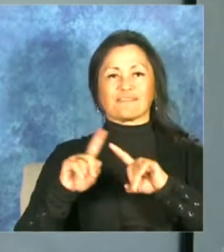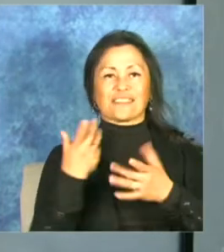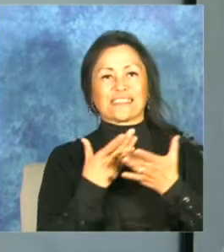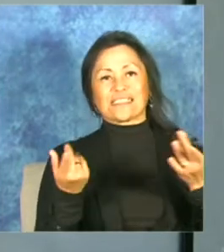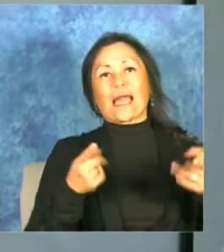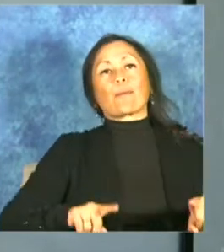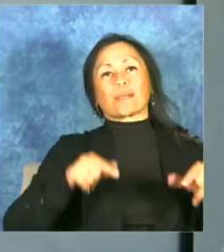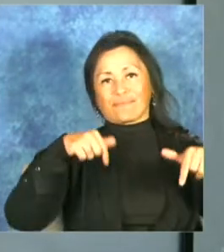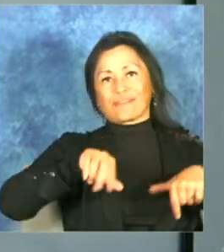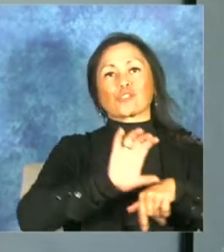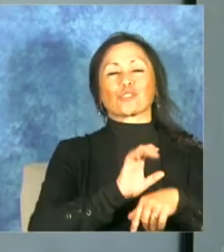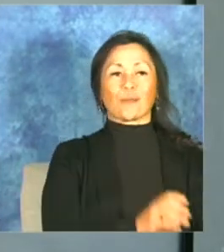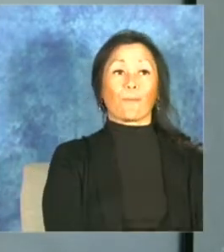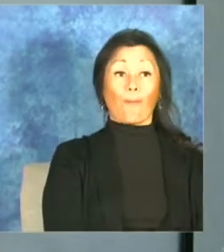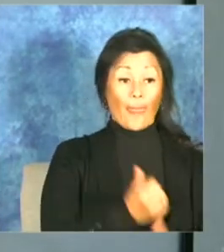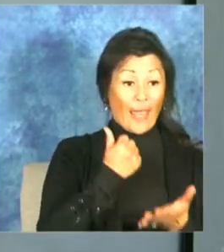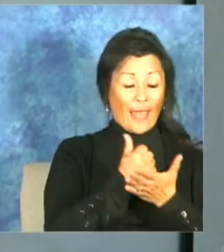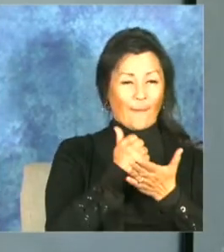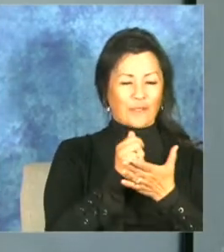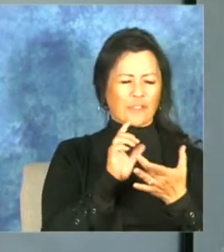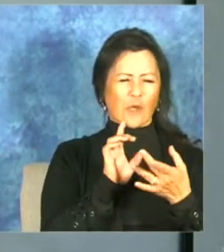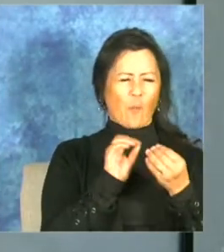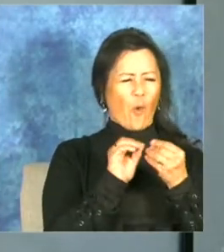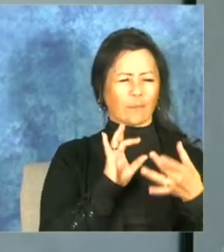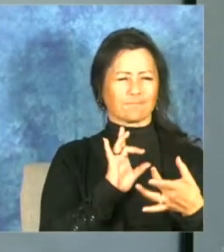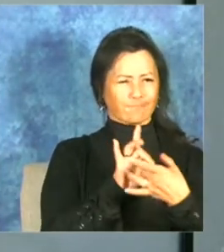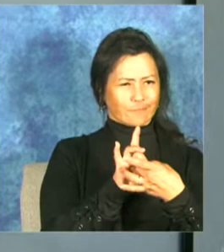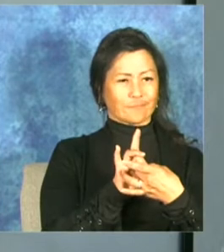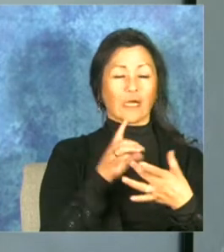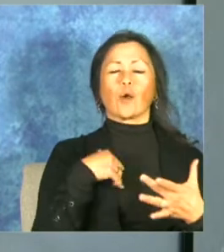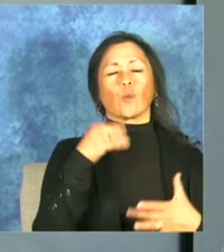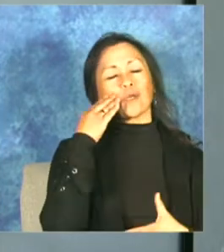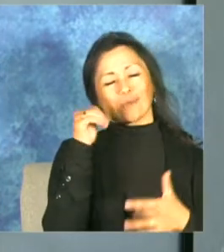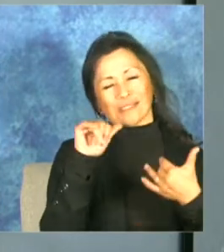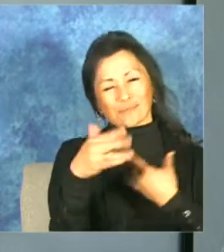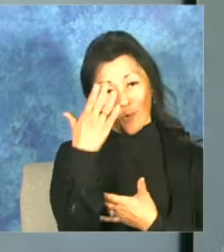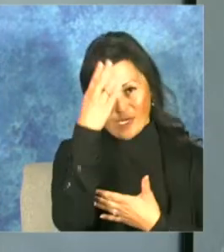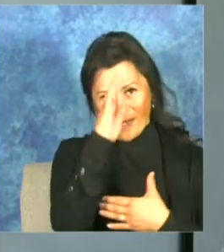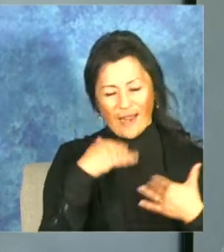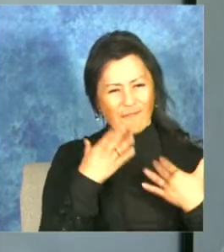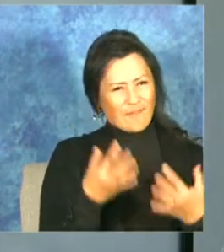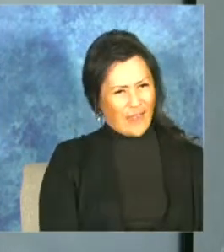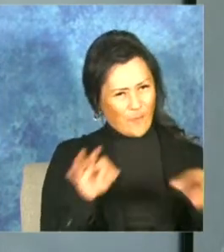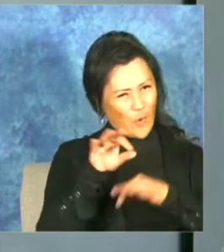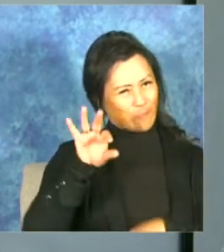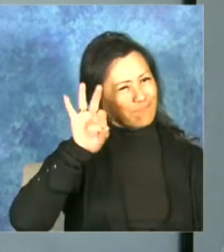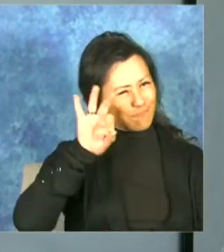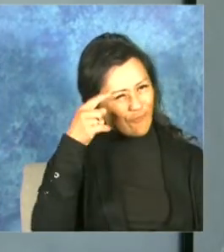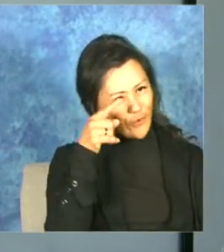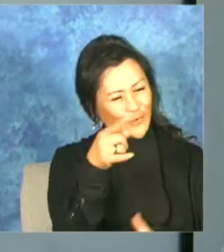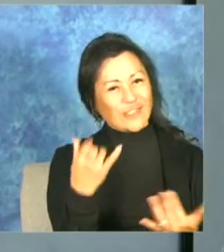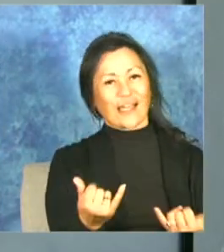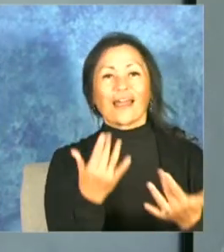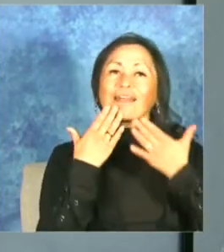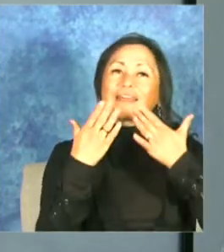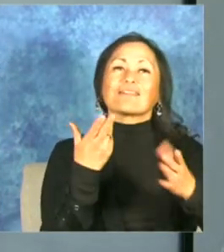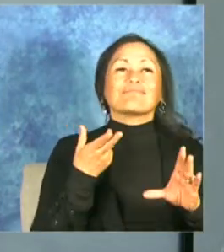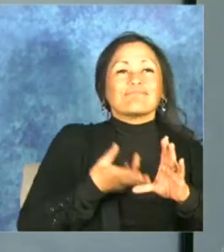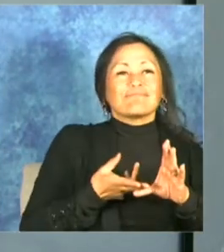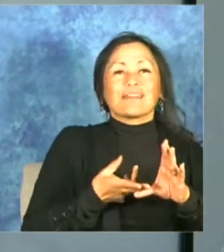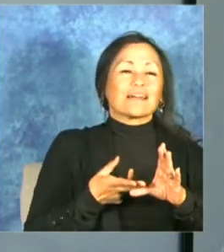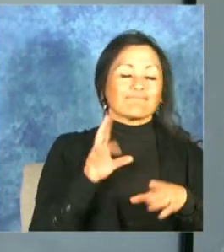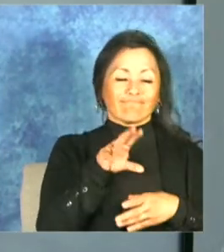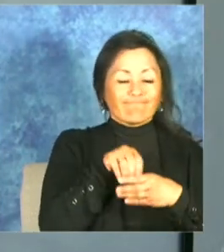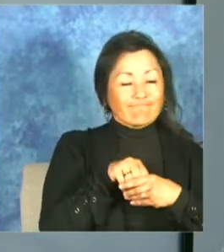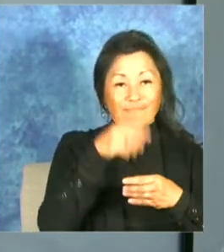happening here at CLC. It helps you stay even more connected. We know this morning God has an important word for you today. So thank you for joining us and being a